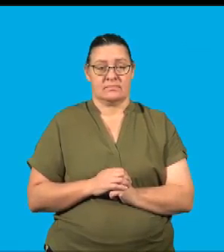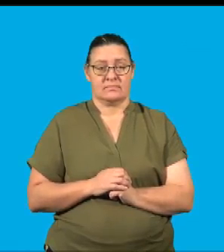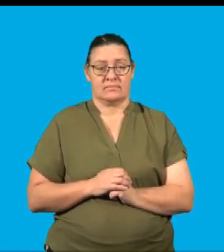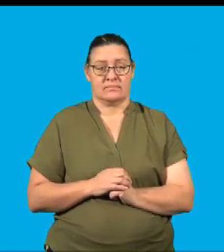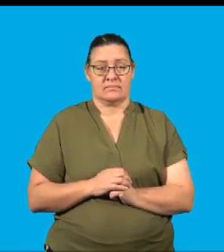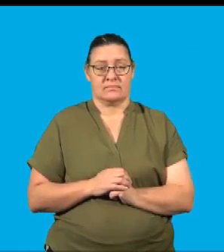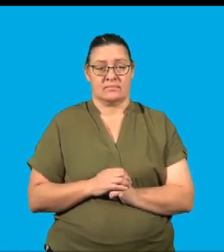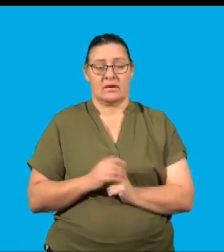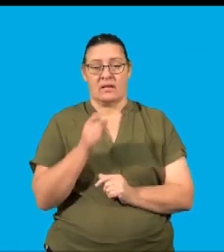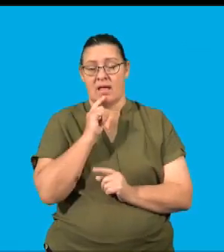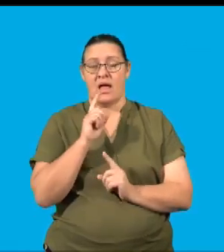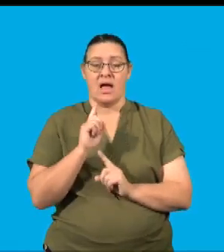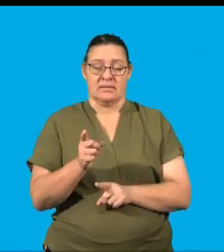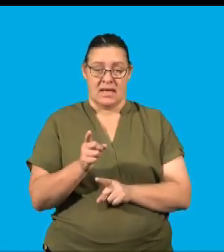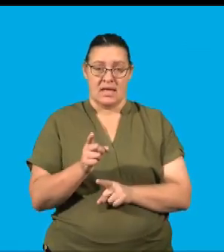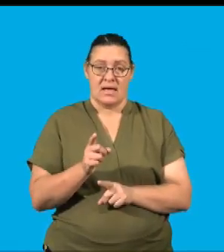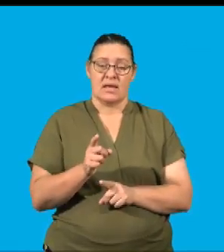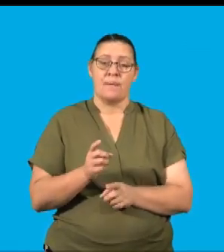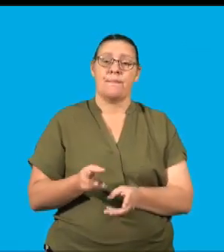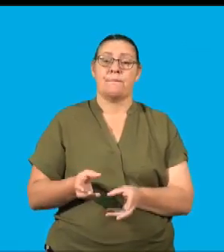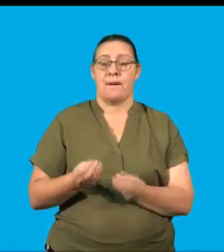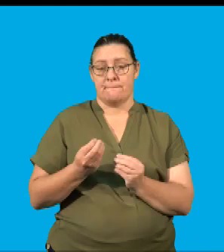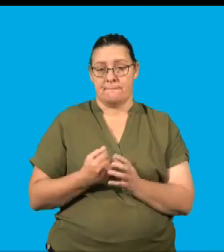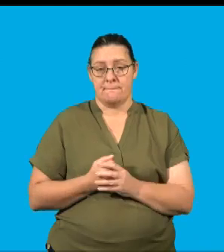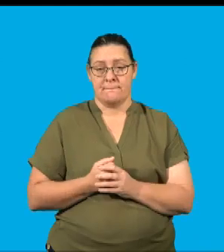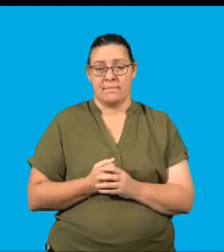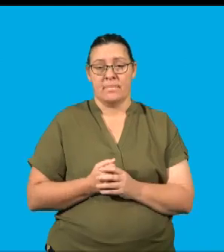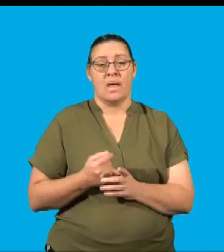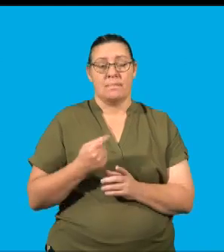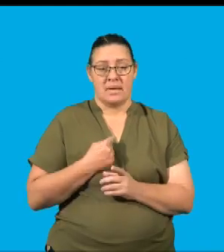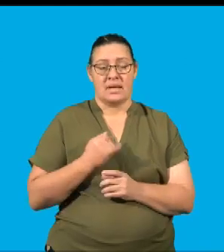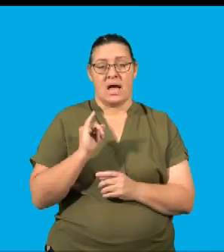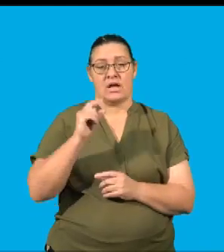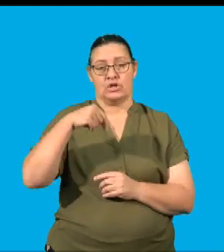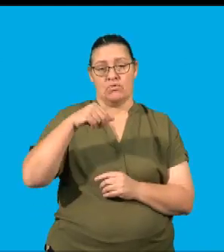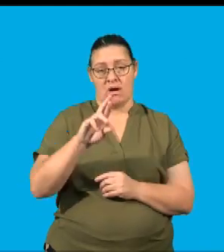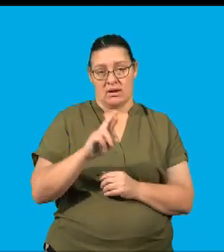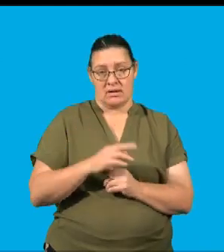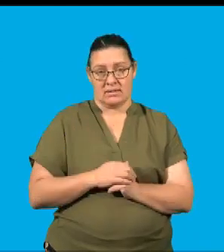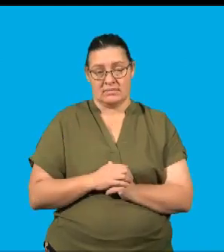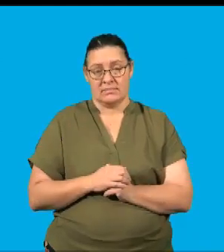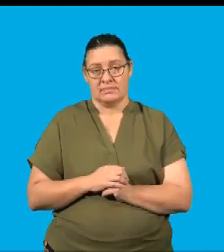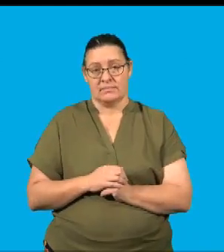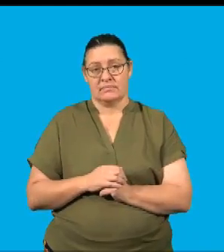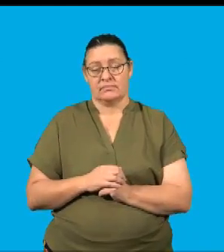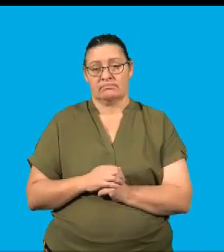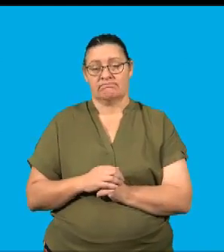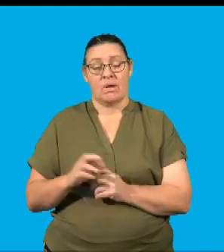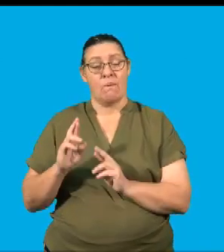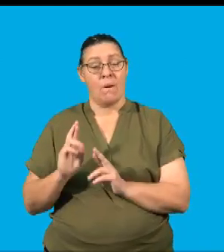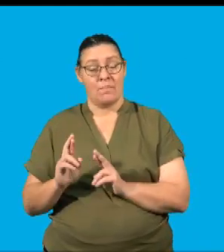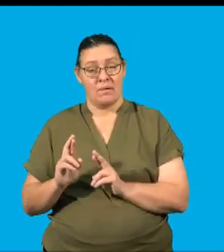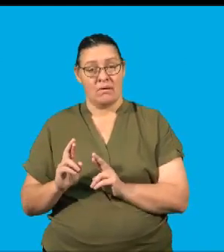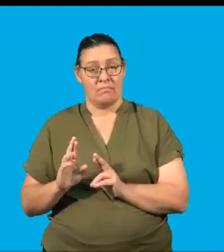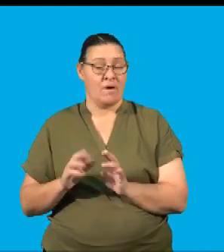2,617. This is the answer that I'm getting. That is our interquartile range. I hope you are